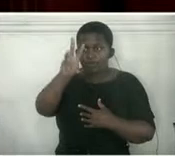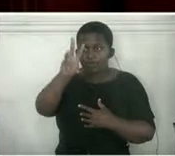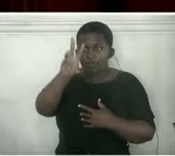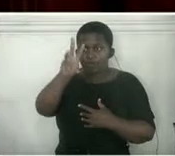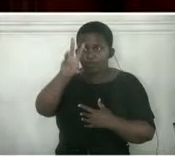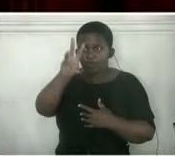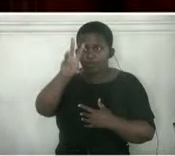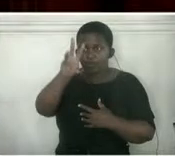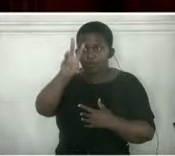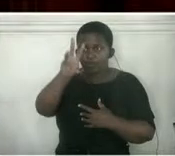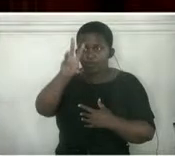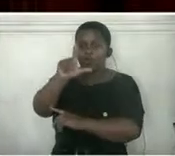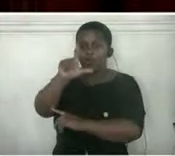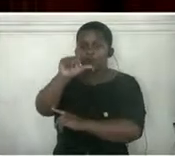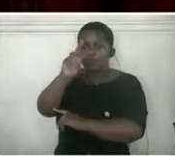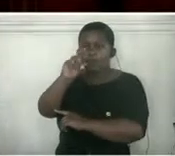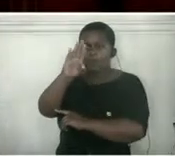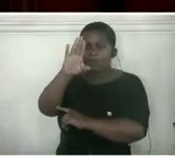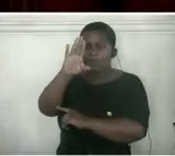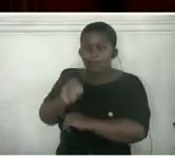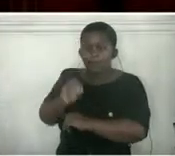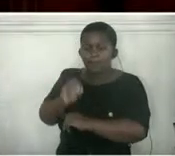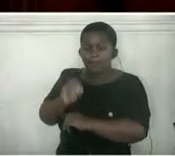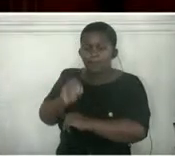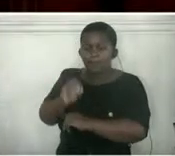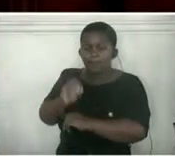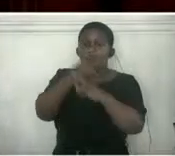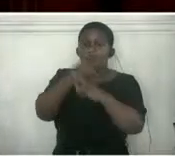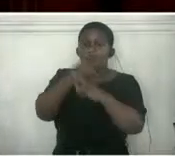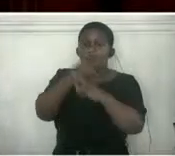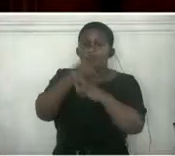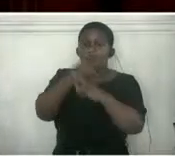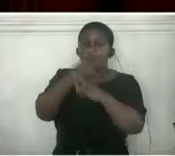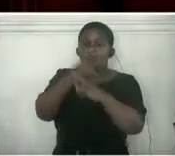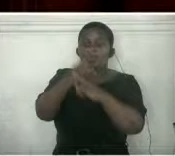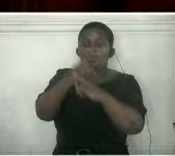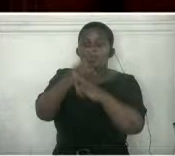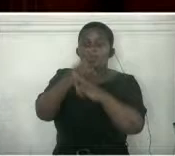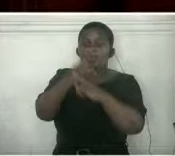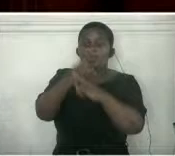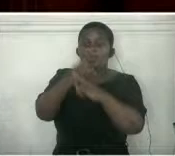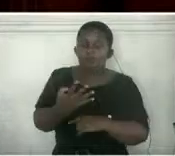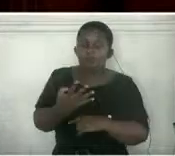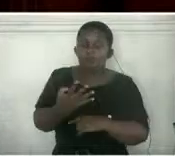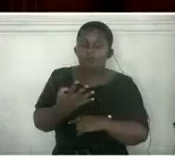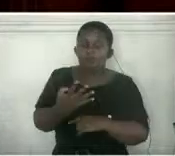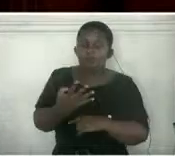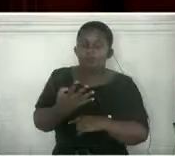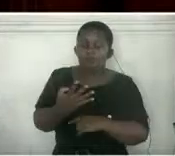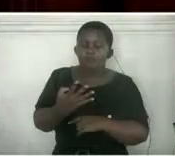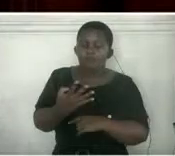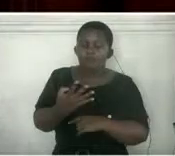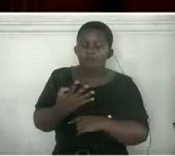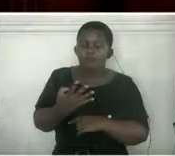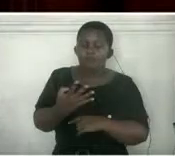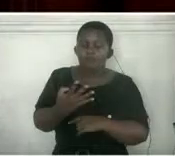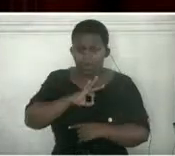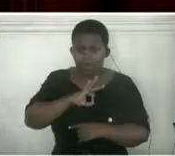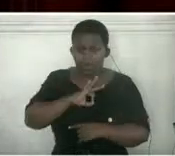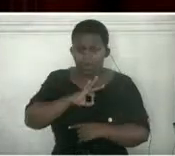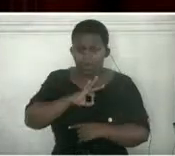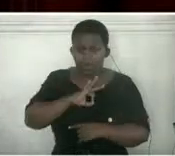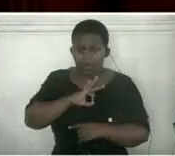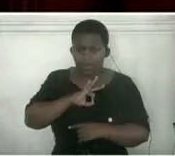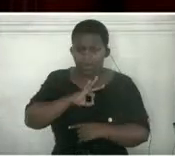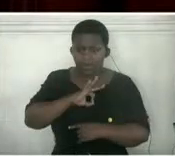Mlambo, who are recently winners of the 64 gold medal at the South African Performing